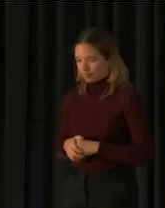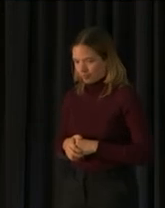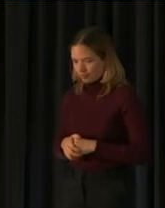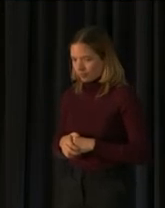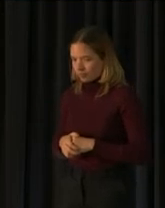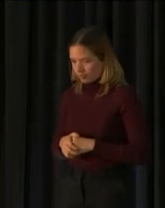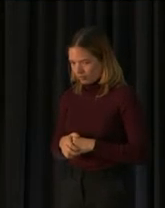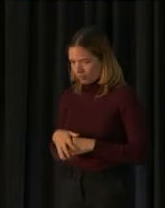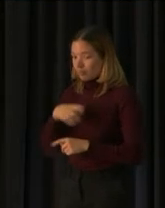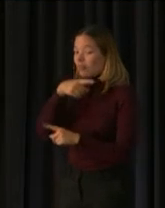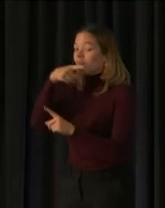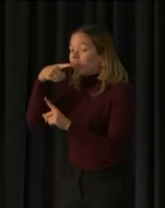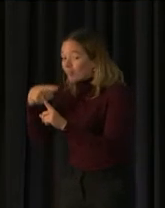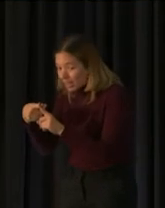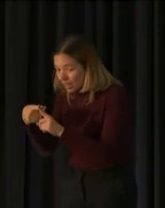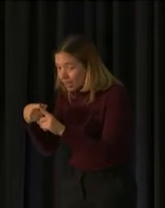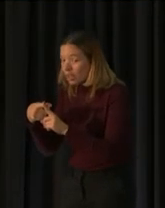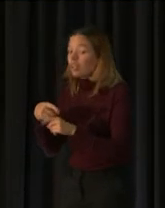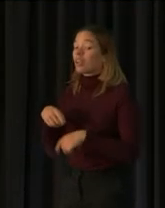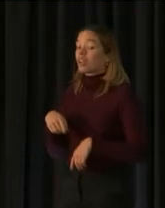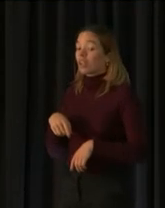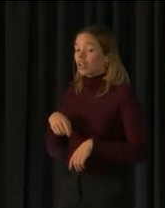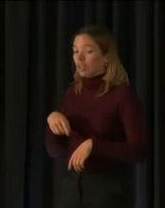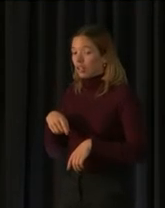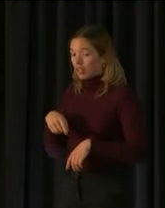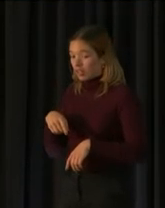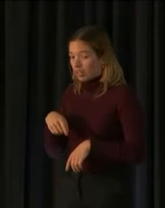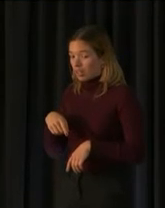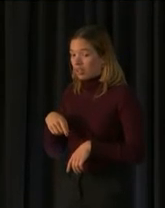ceiling, and indoor air quality sensors.